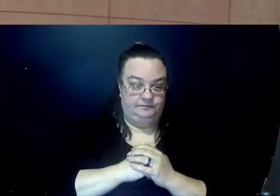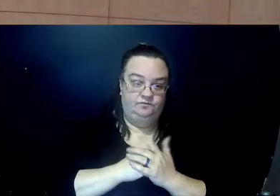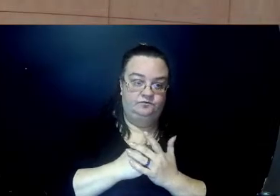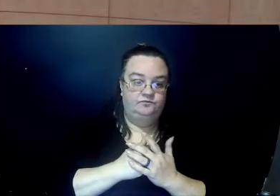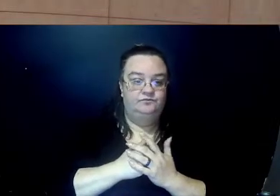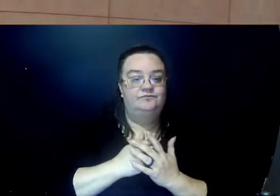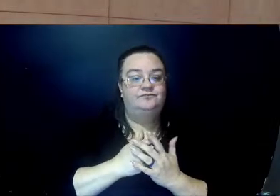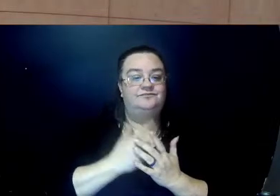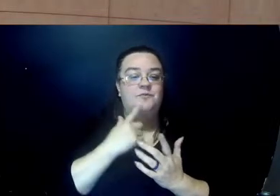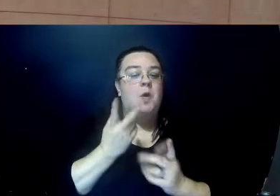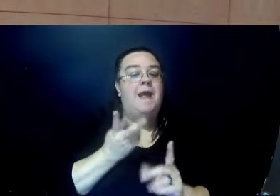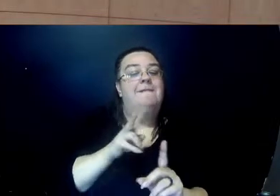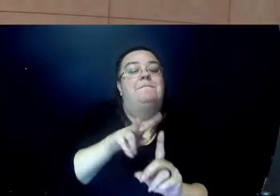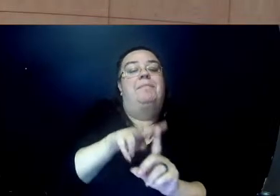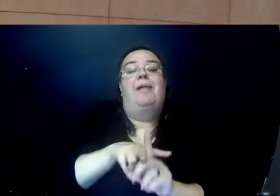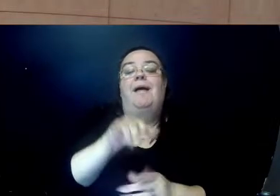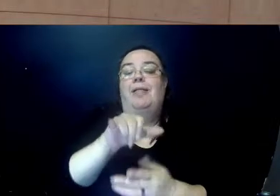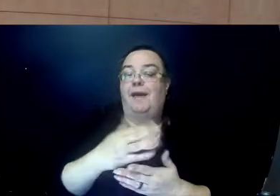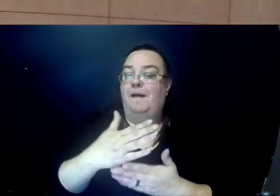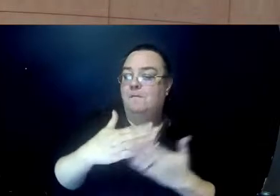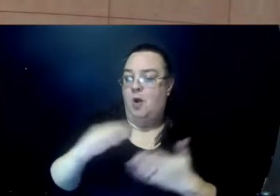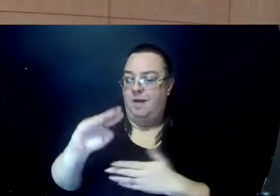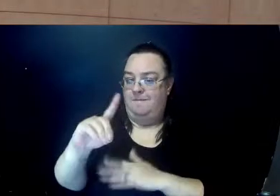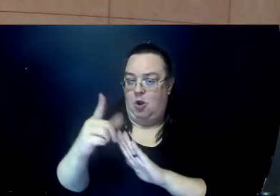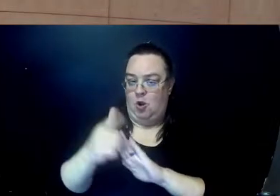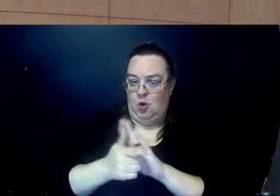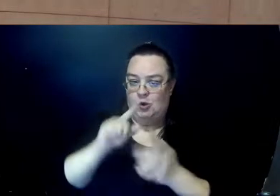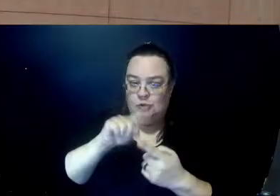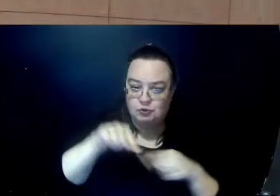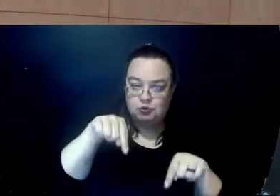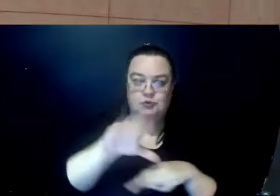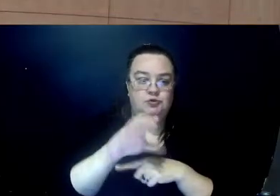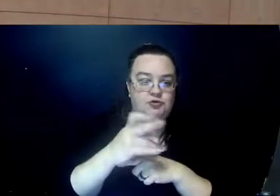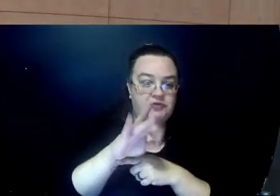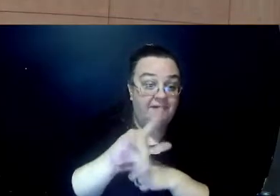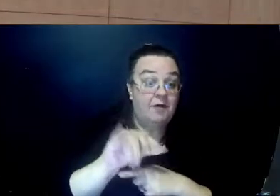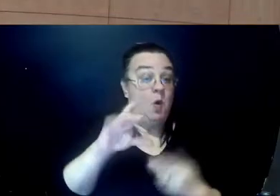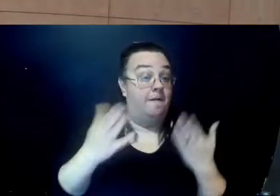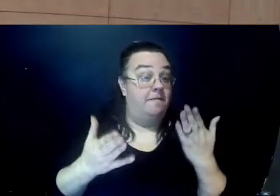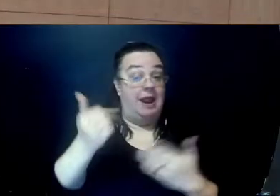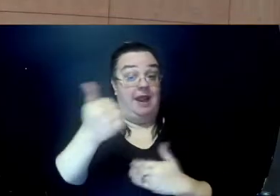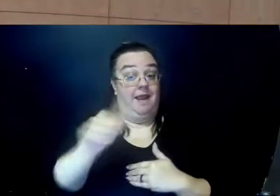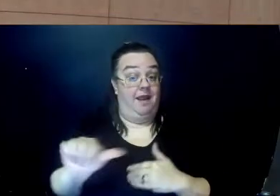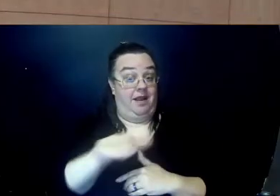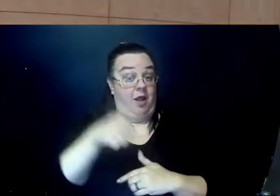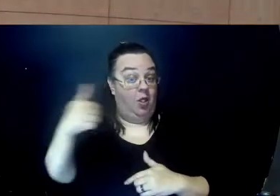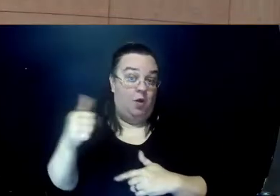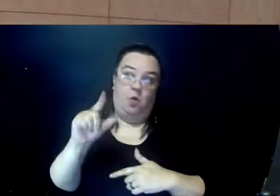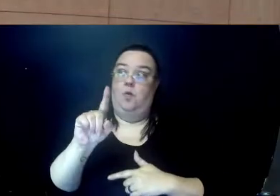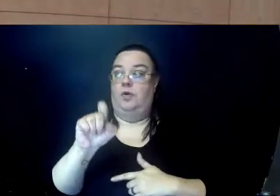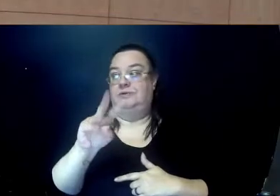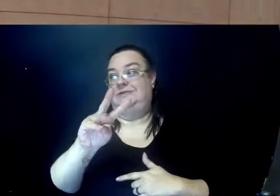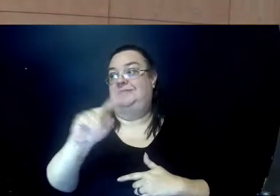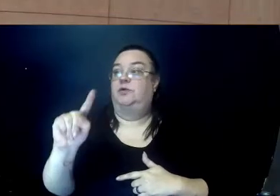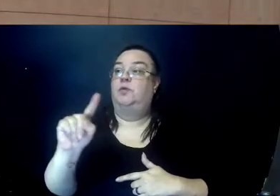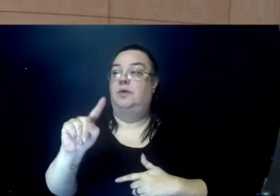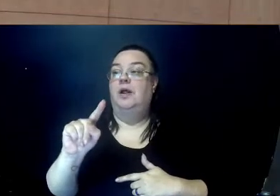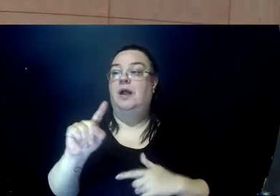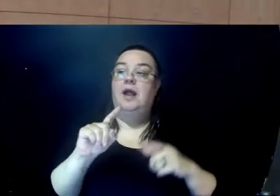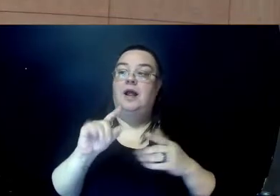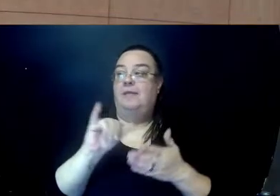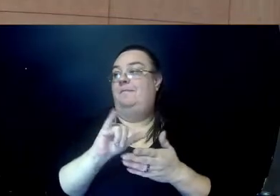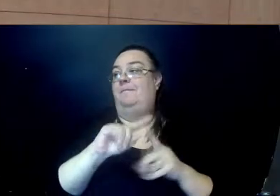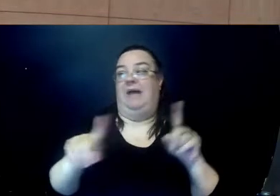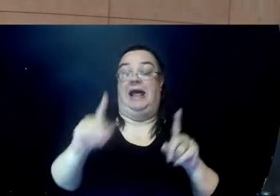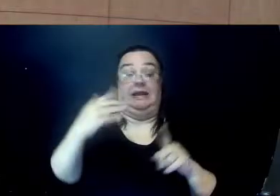apply that provision of the Maryland law to Cheverly or possibly any of the other 161, but I don't know